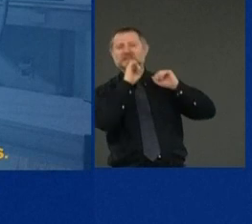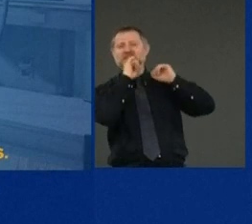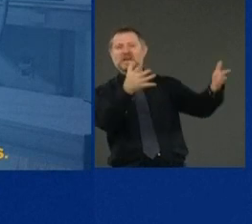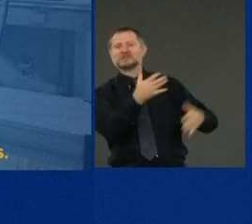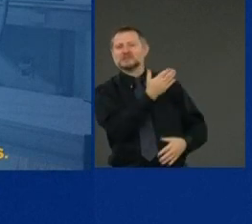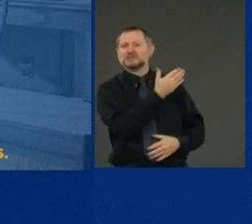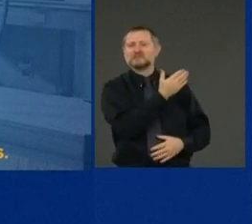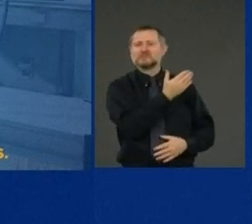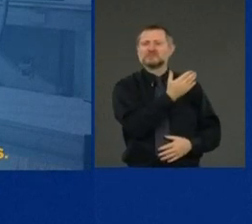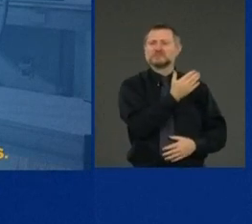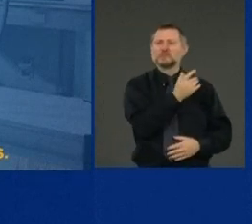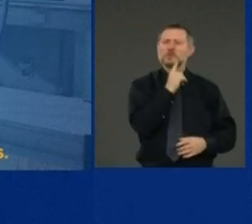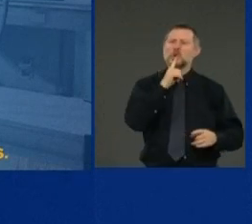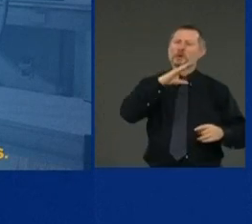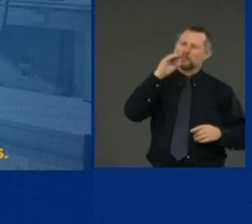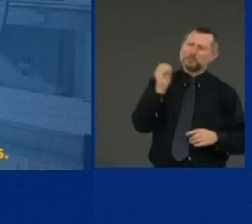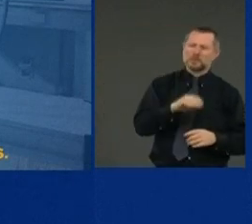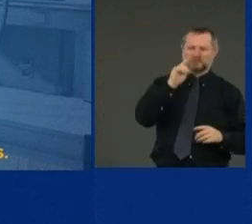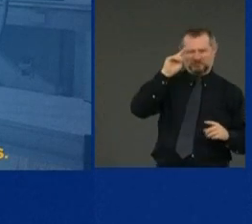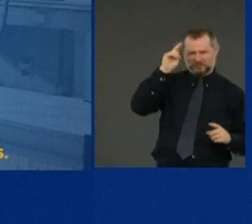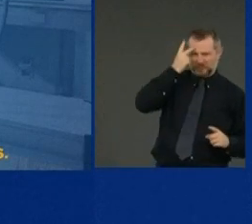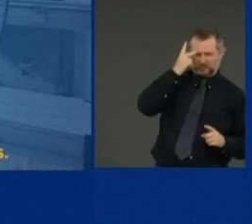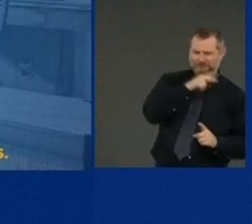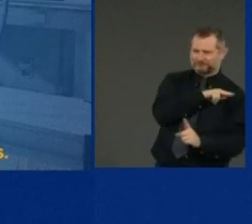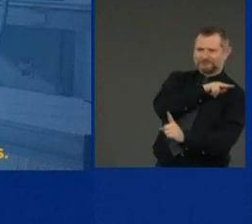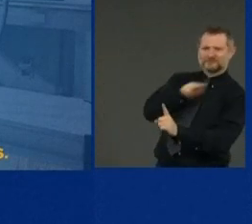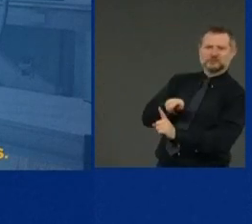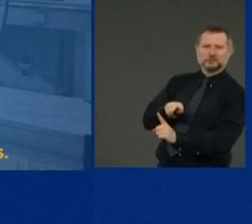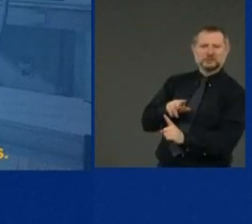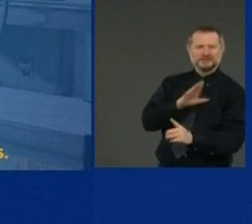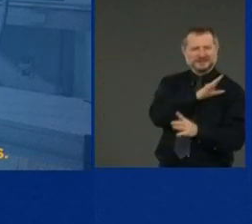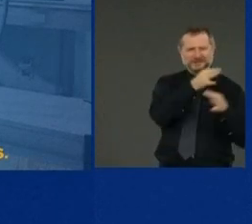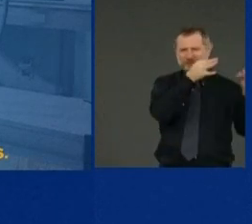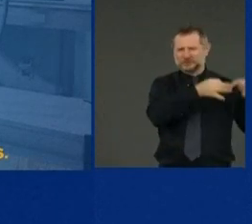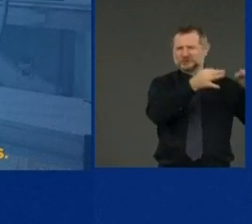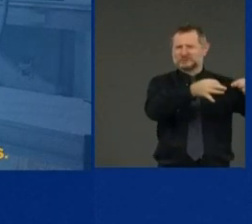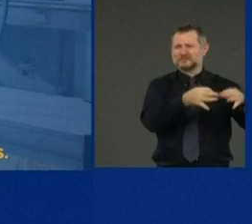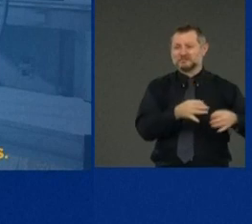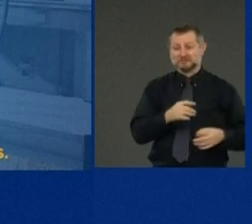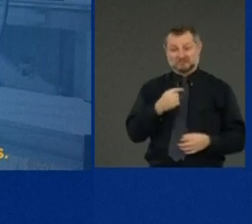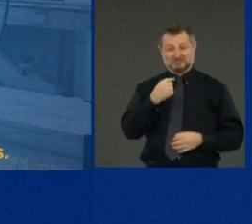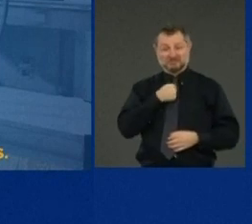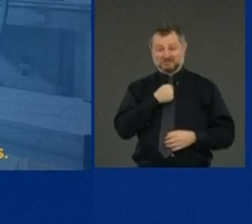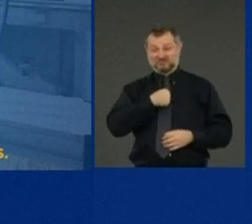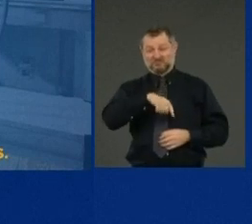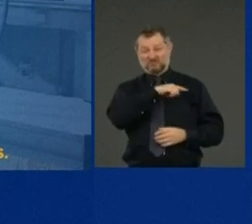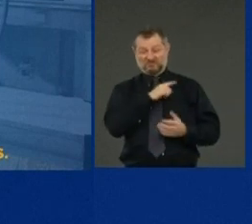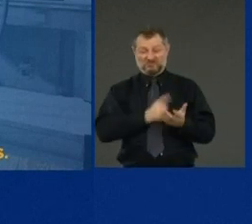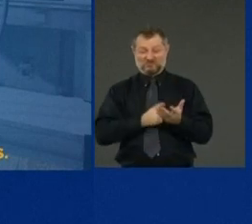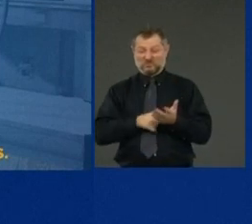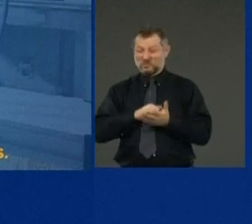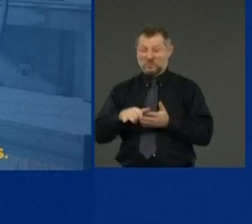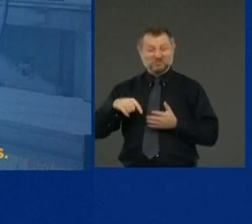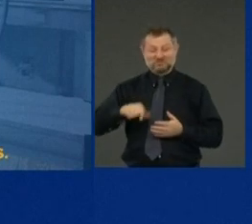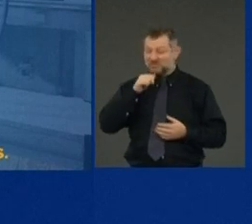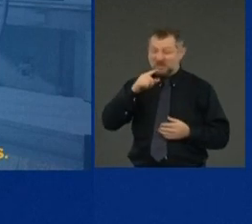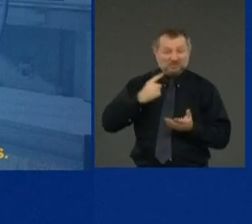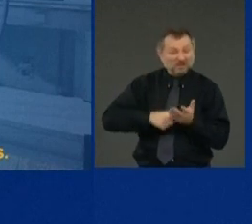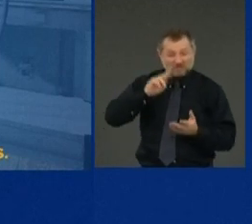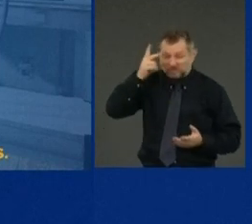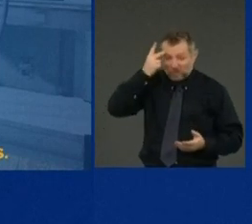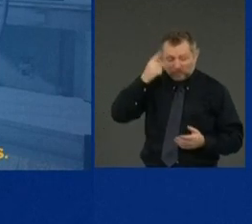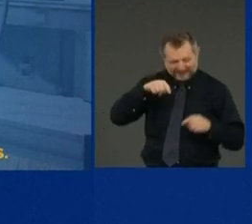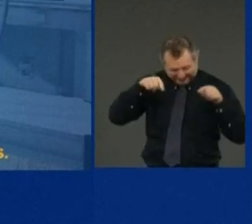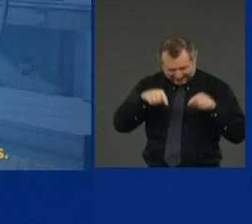all political ideology. We said here in New York, this is not about politics. Virus never said to me it's a